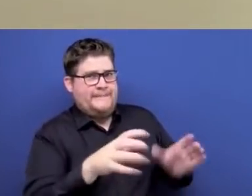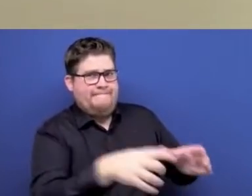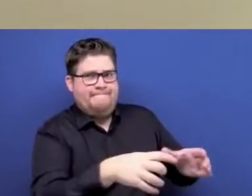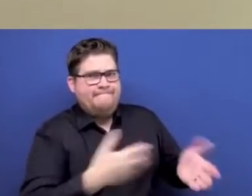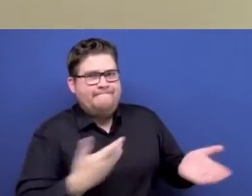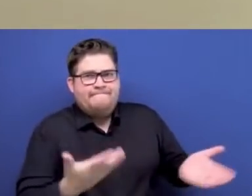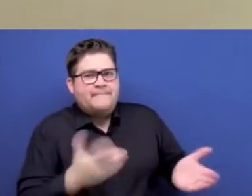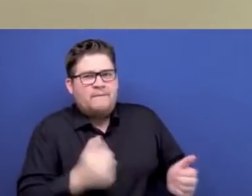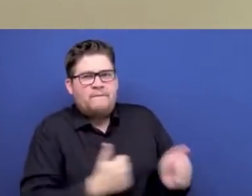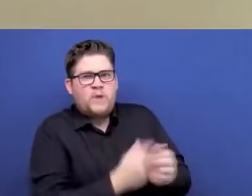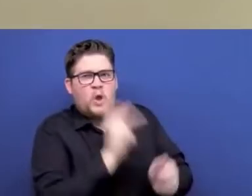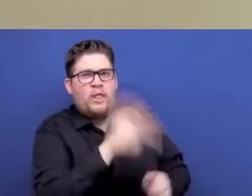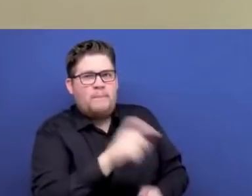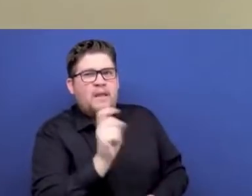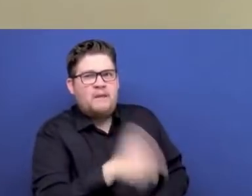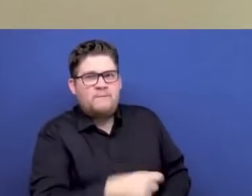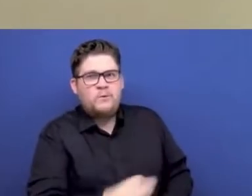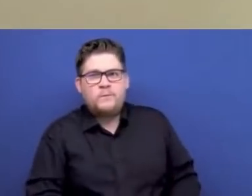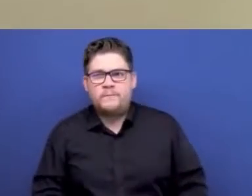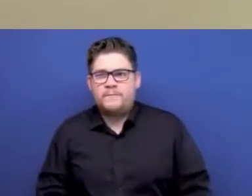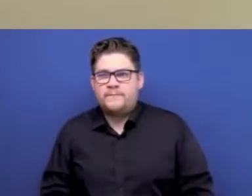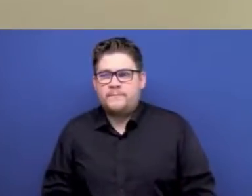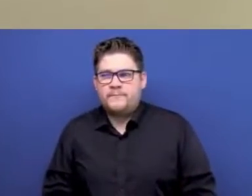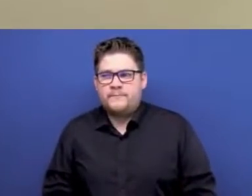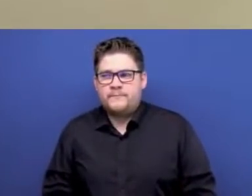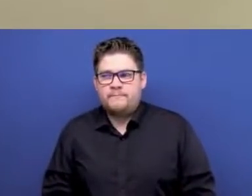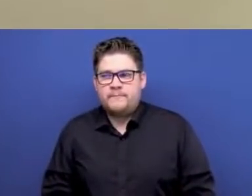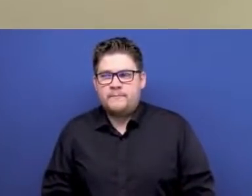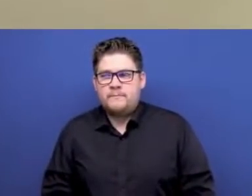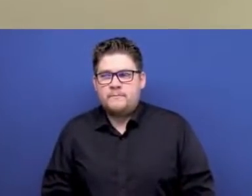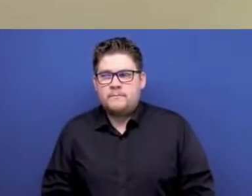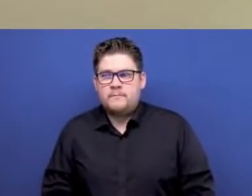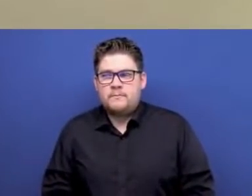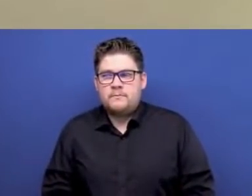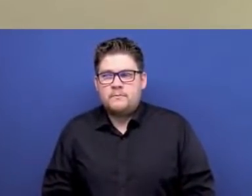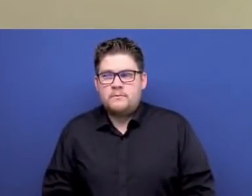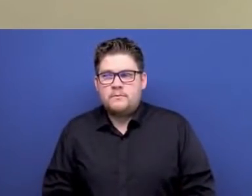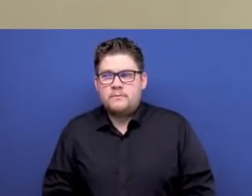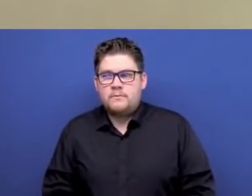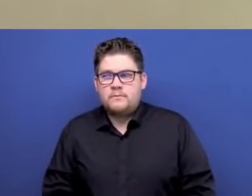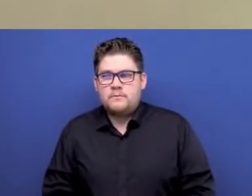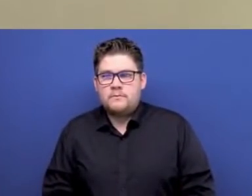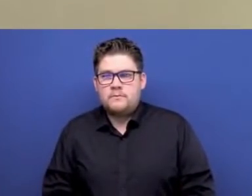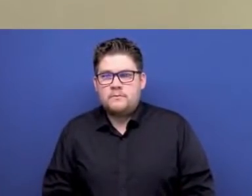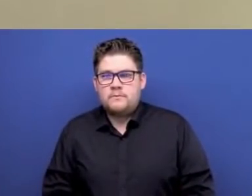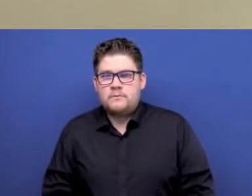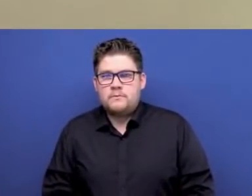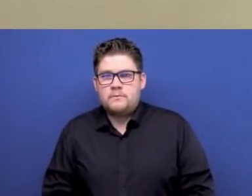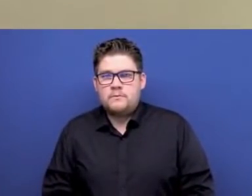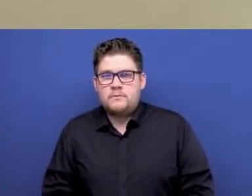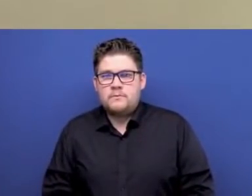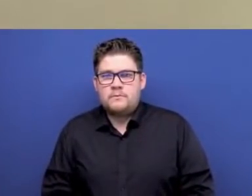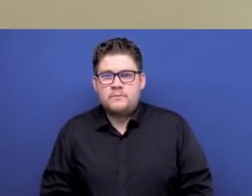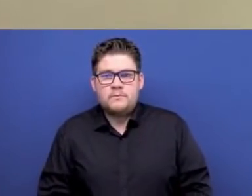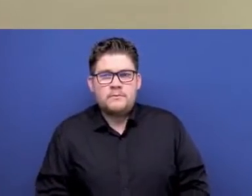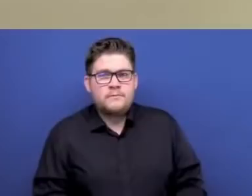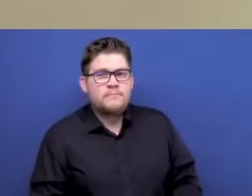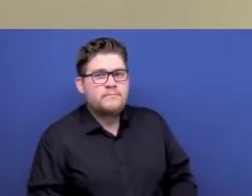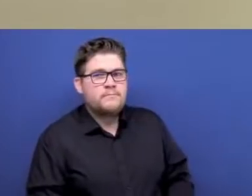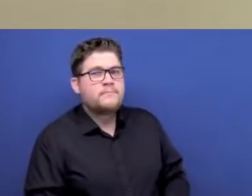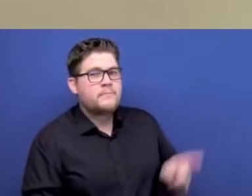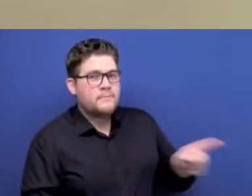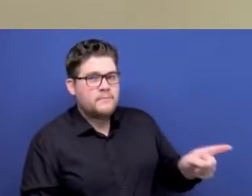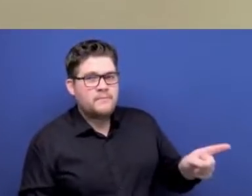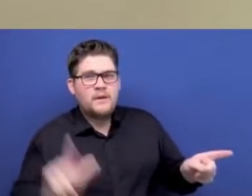Okay, Marcella, do you have a follow-up? I did. I was regarding what happened in Lytton during the last heat wave. Is there